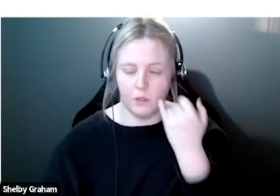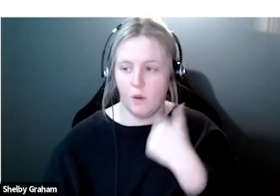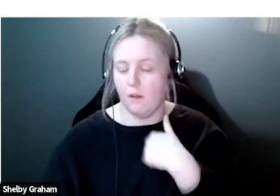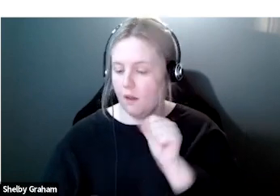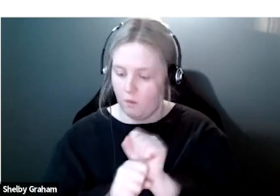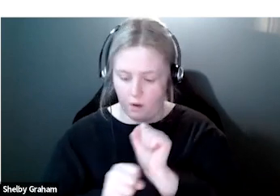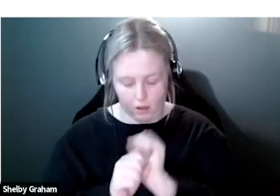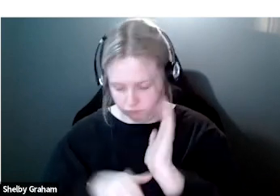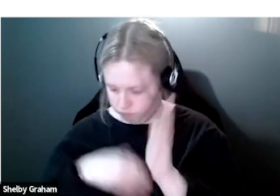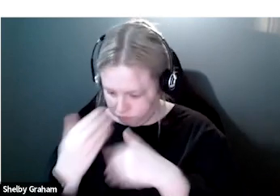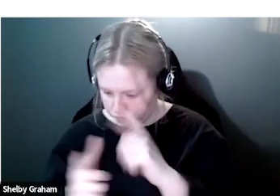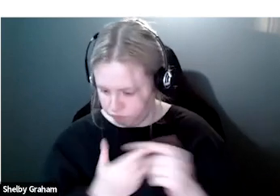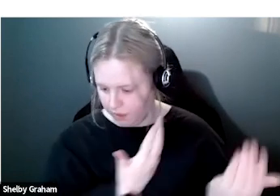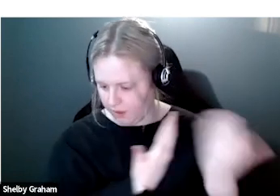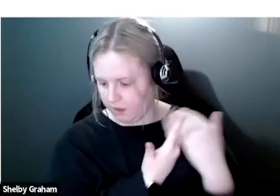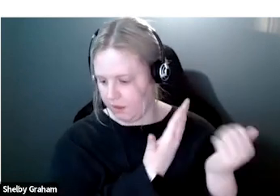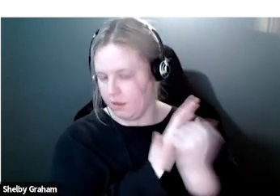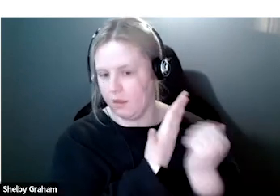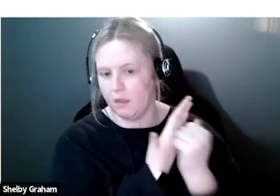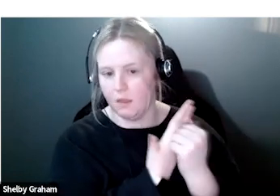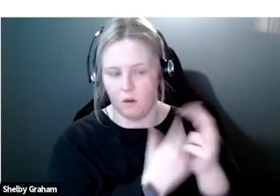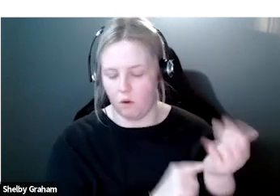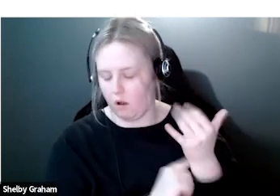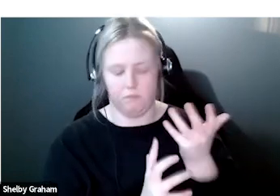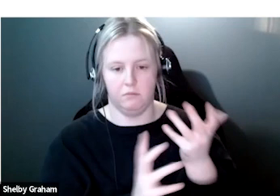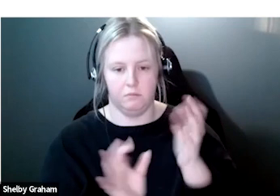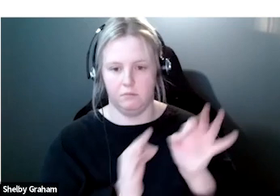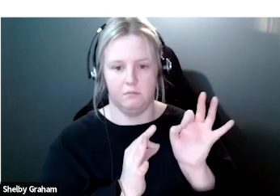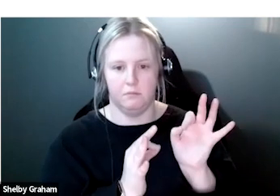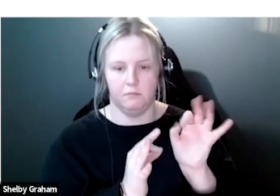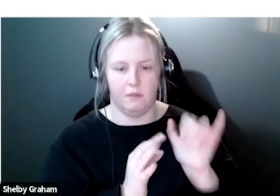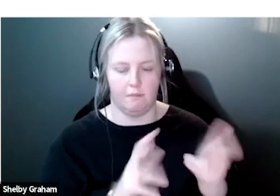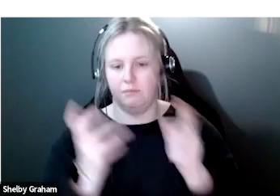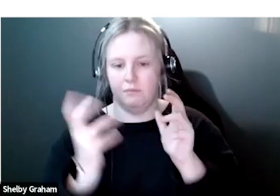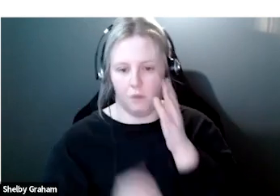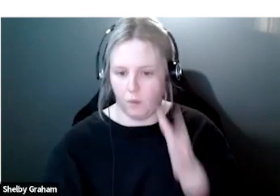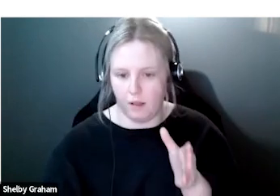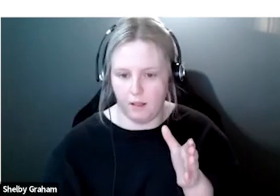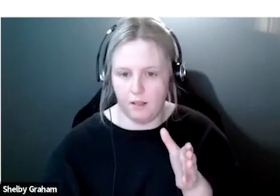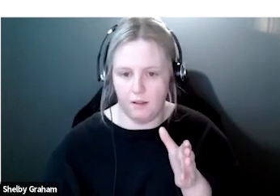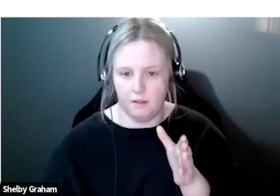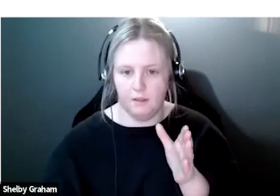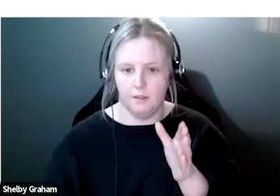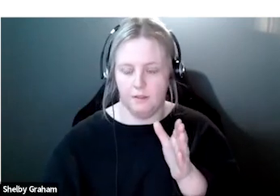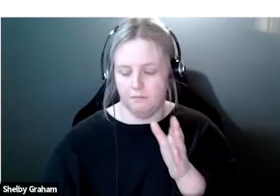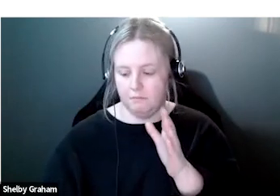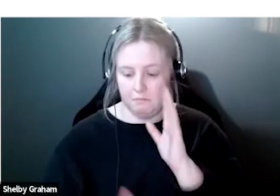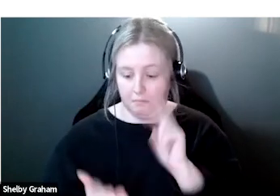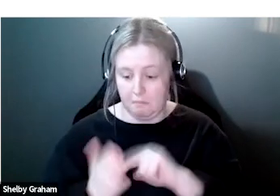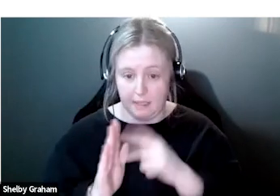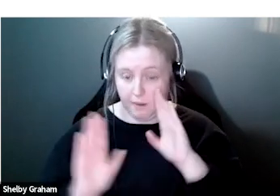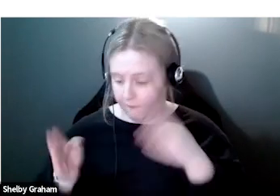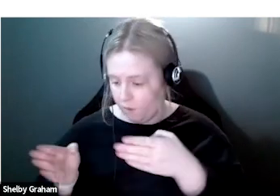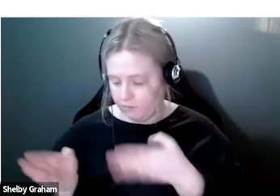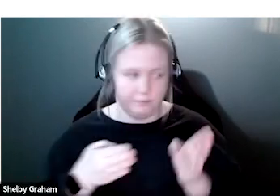having people knock on my door or call me, all of those things will shift me away from productivity.